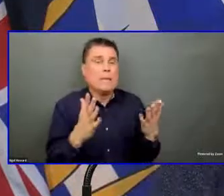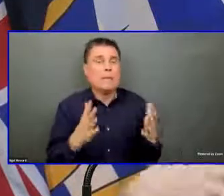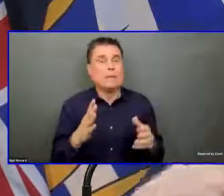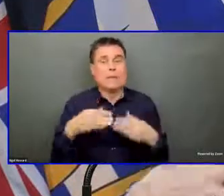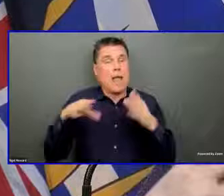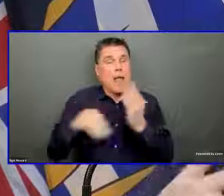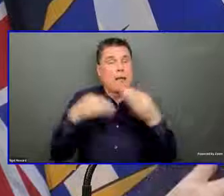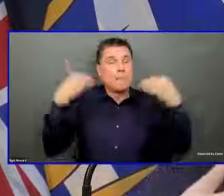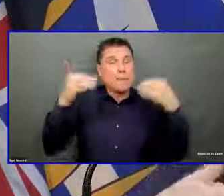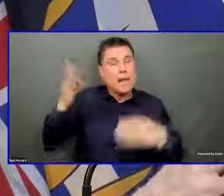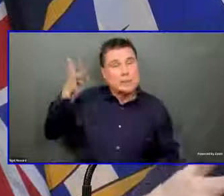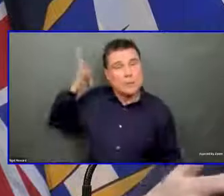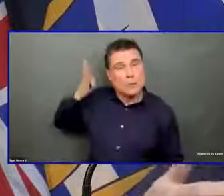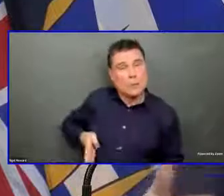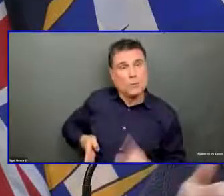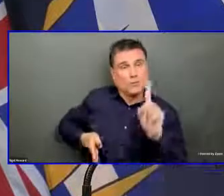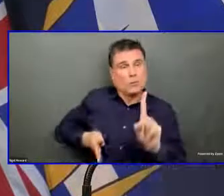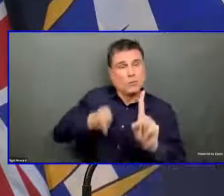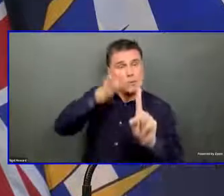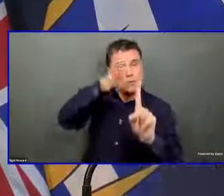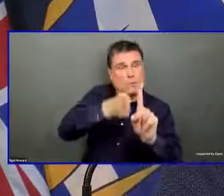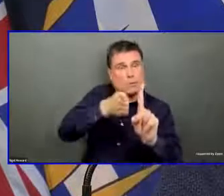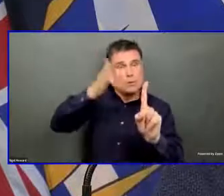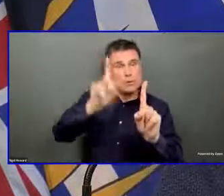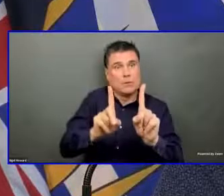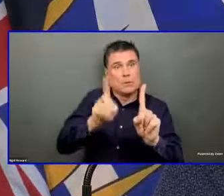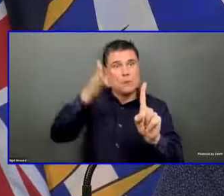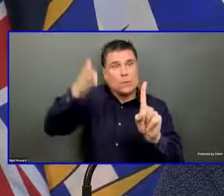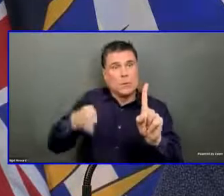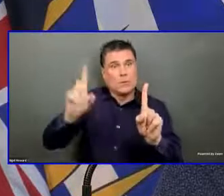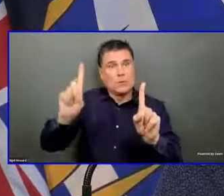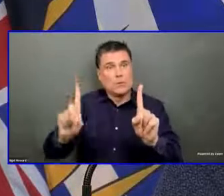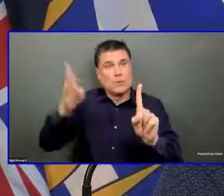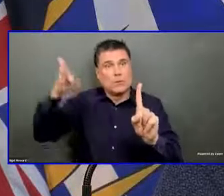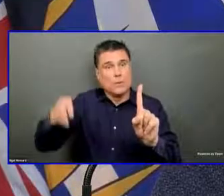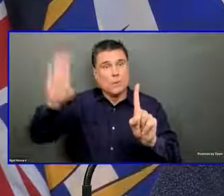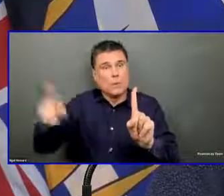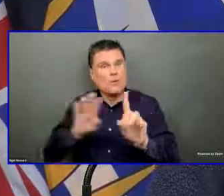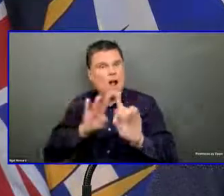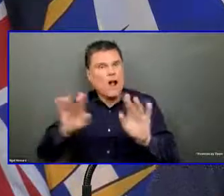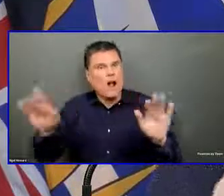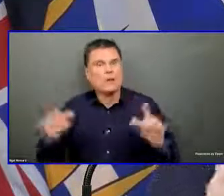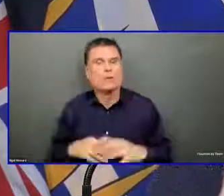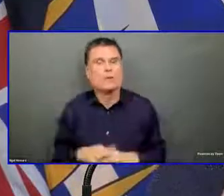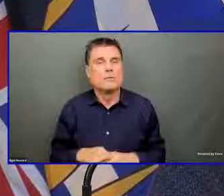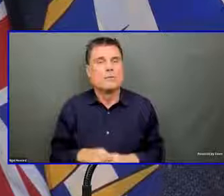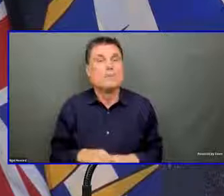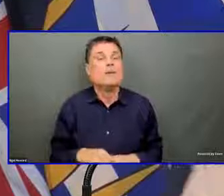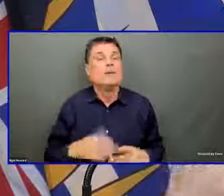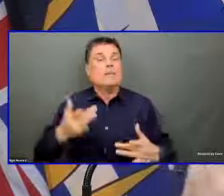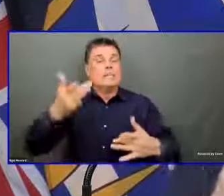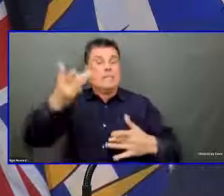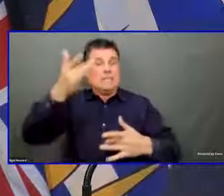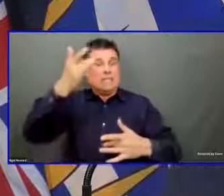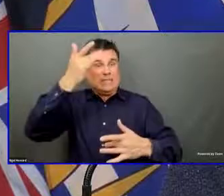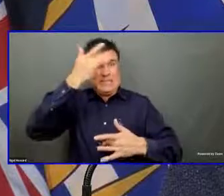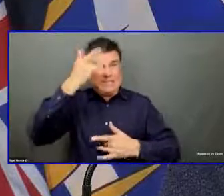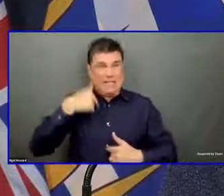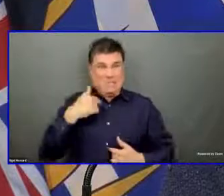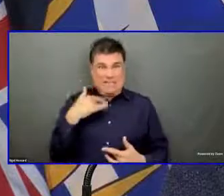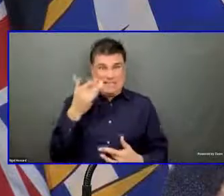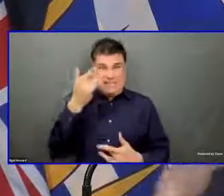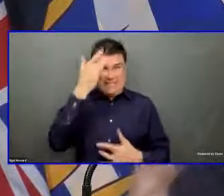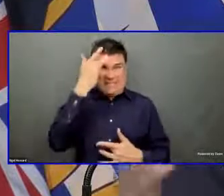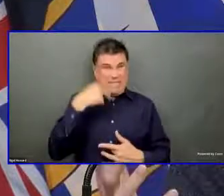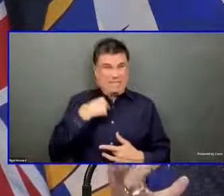the agency to not go into work when they're feeling ill because they need to work to support